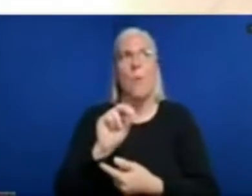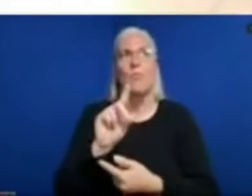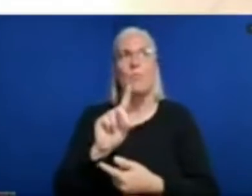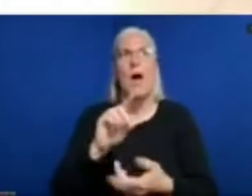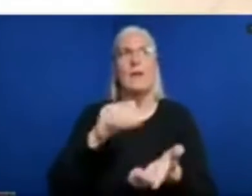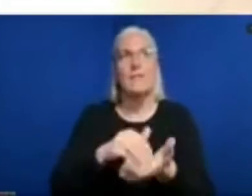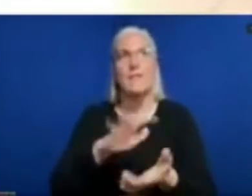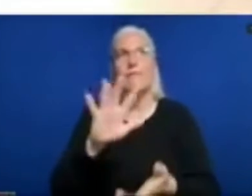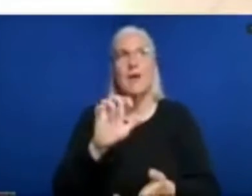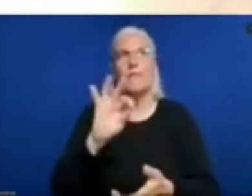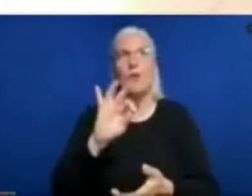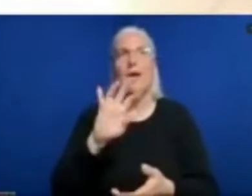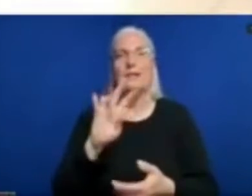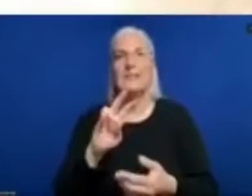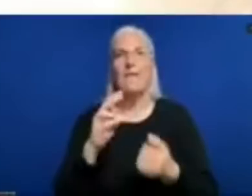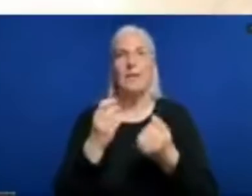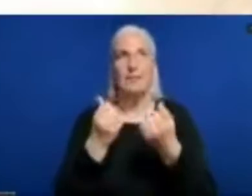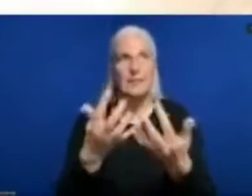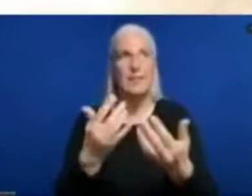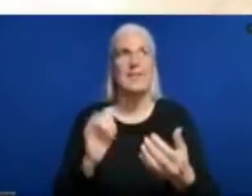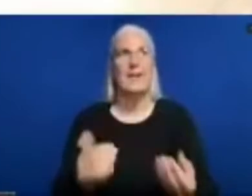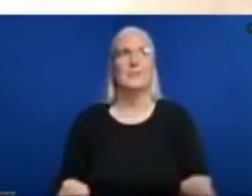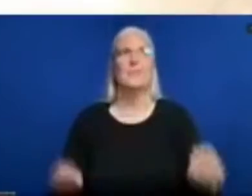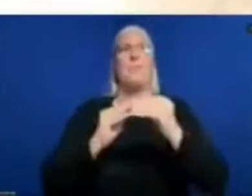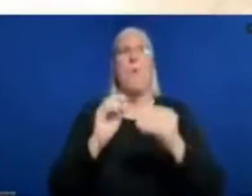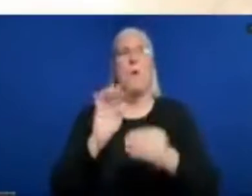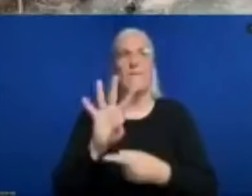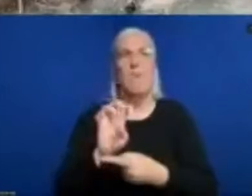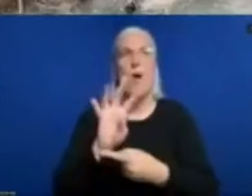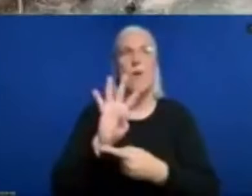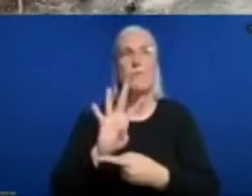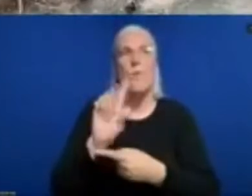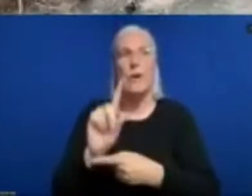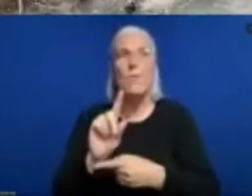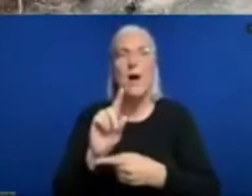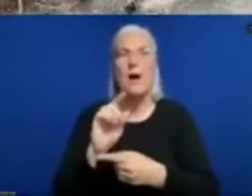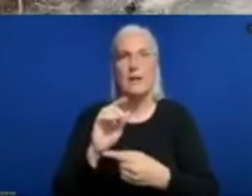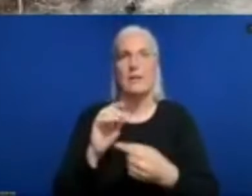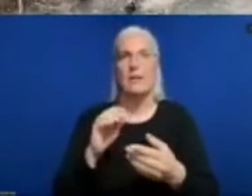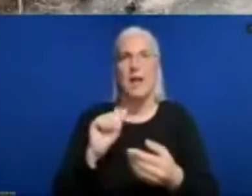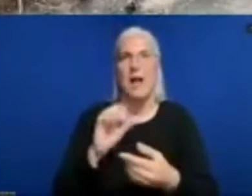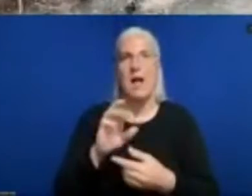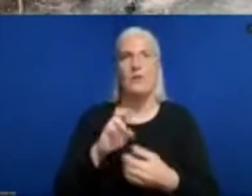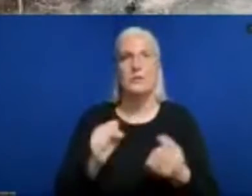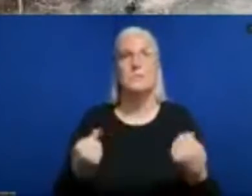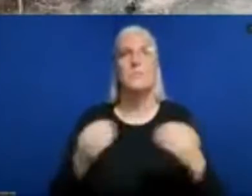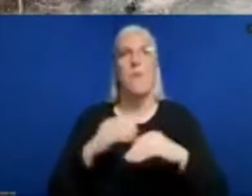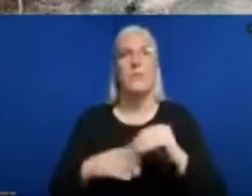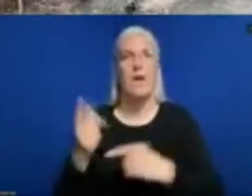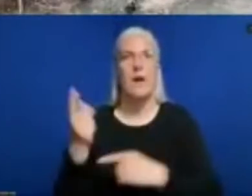year. Turning to the Dixie Fire, we currently sit at